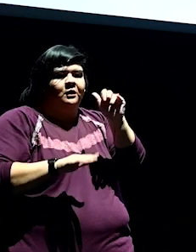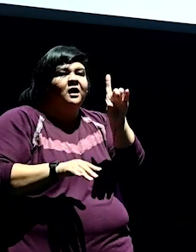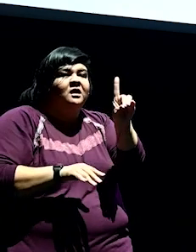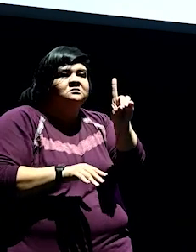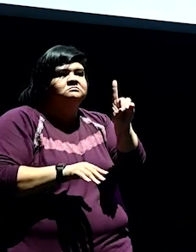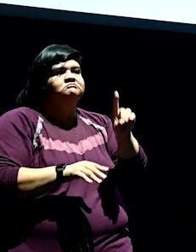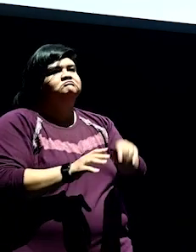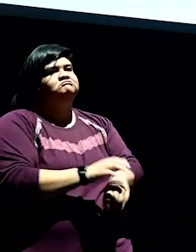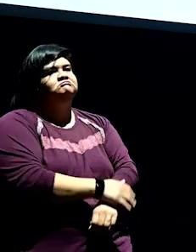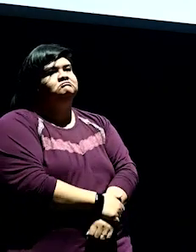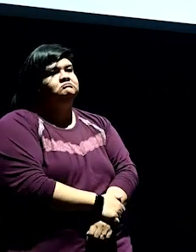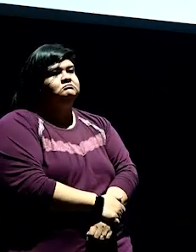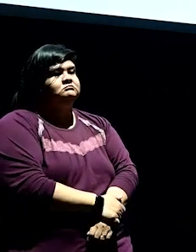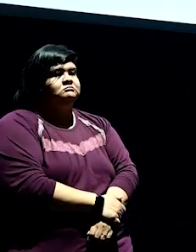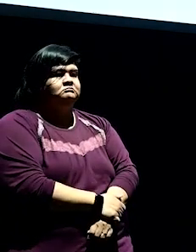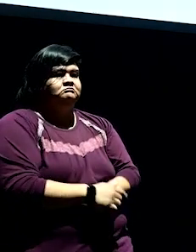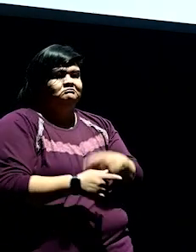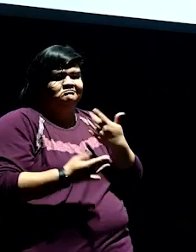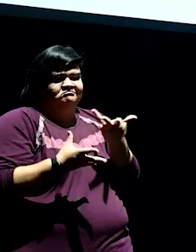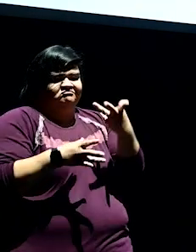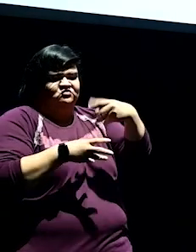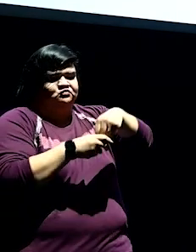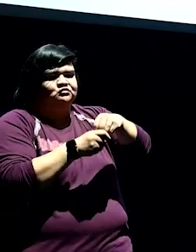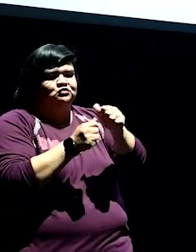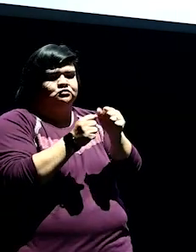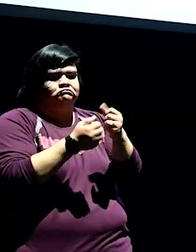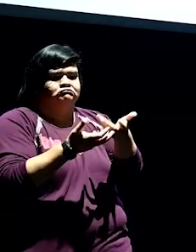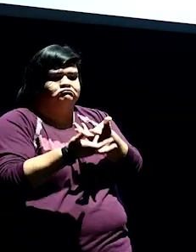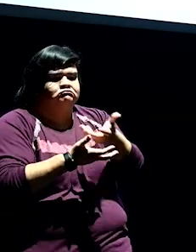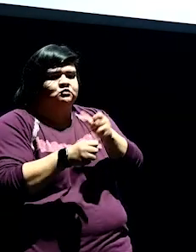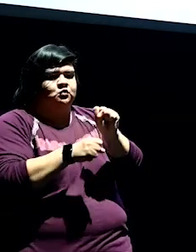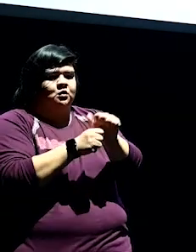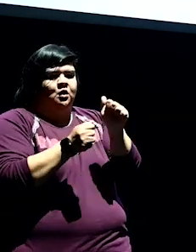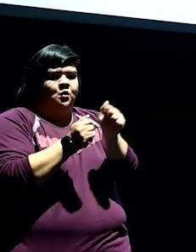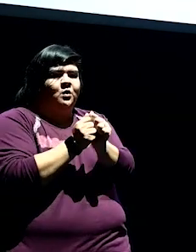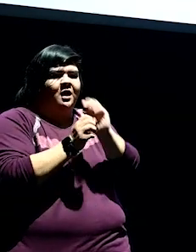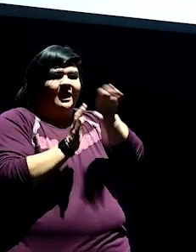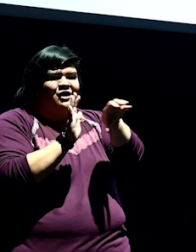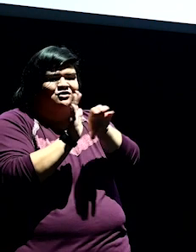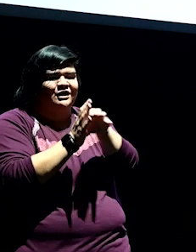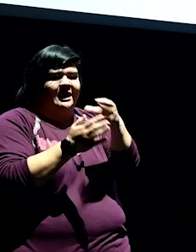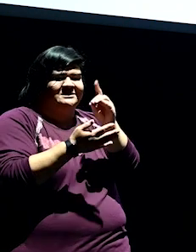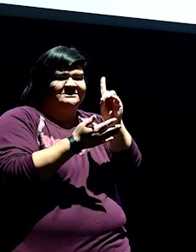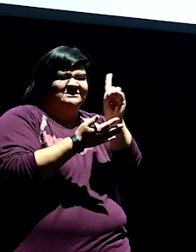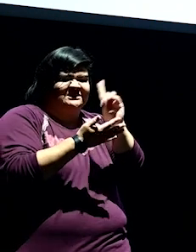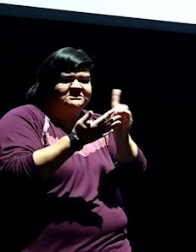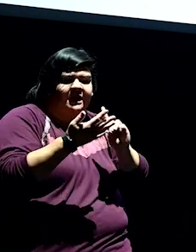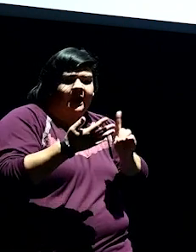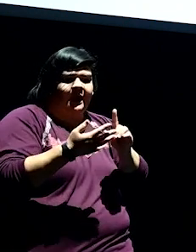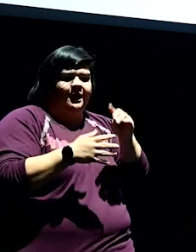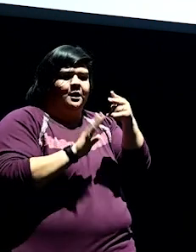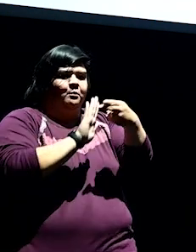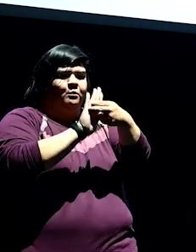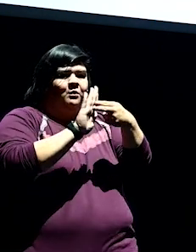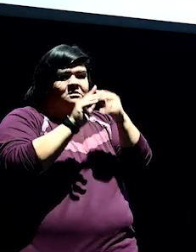to work with their characters and design the brand vision.